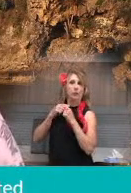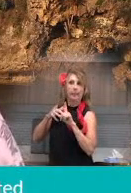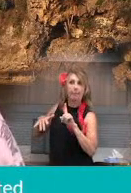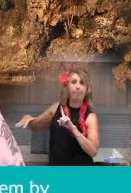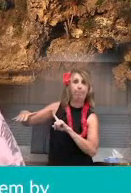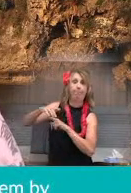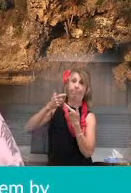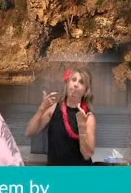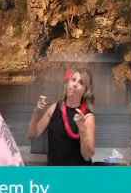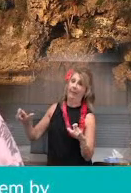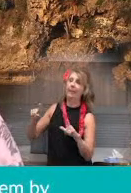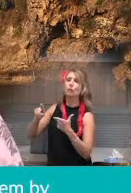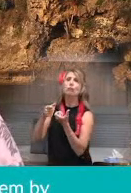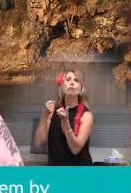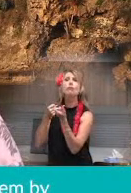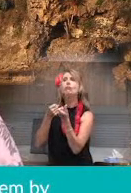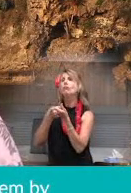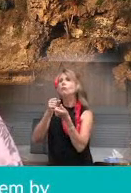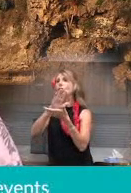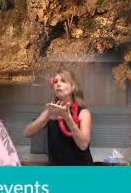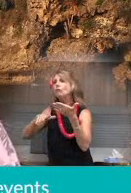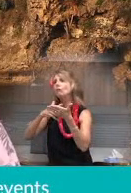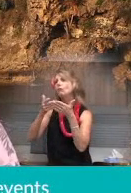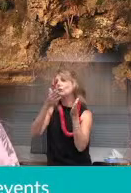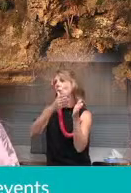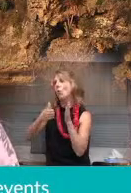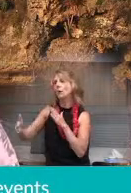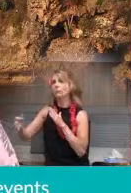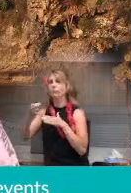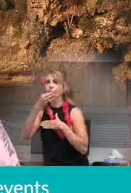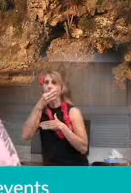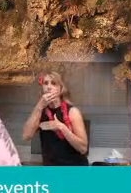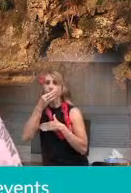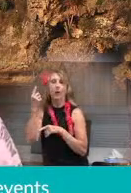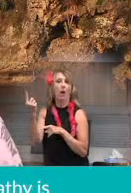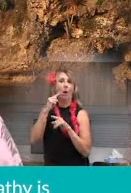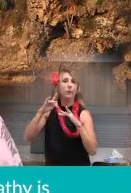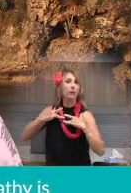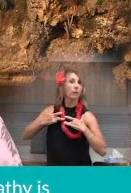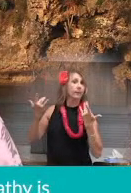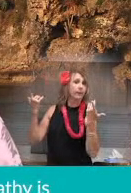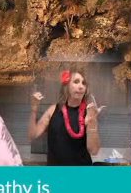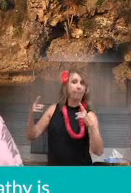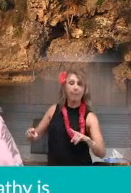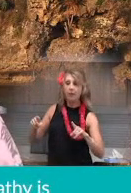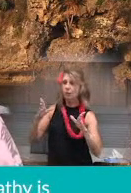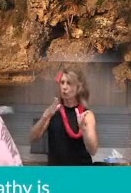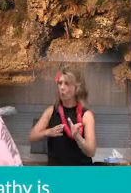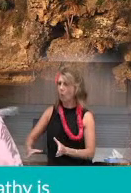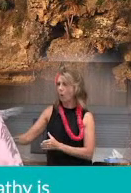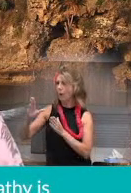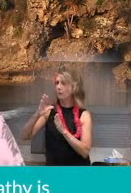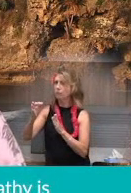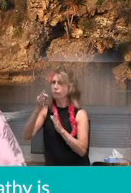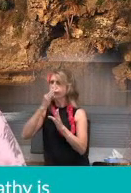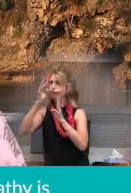supported. She eagerly supported the system by helping to arrange large-scale events with creativity and precision. Kathy